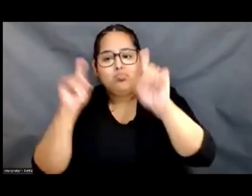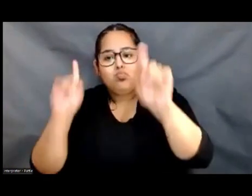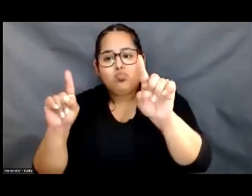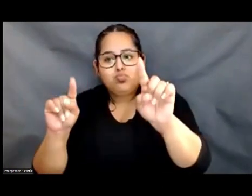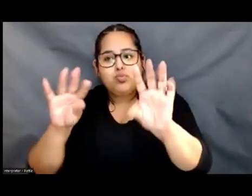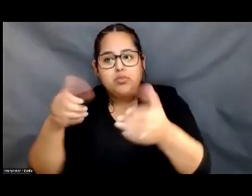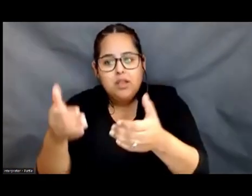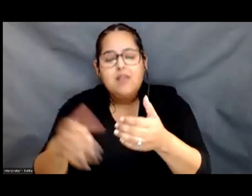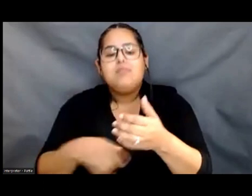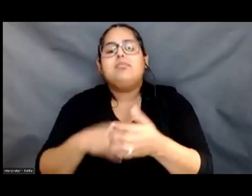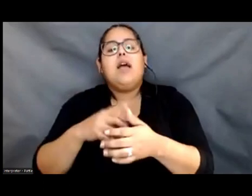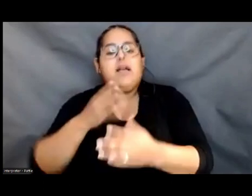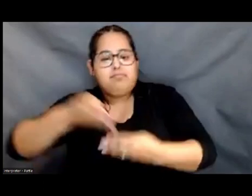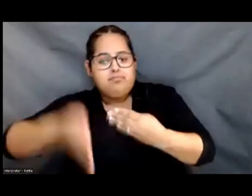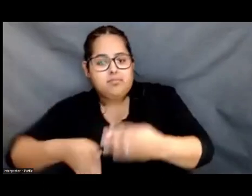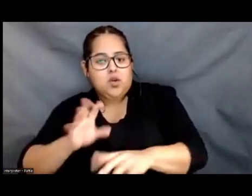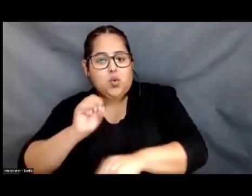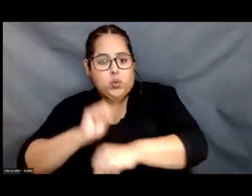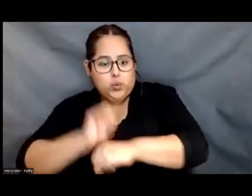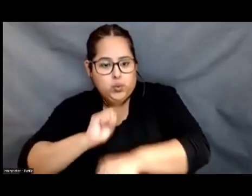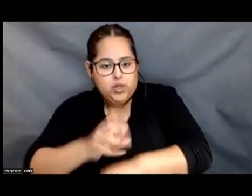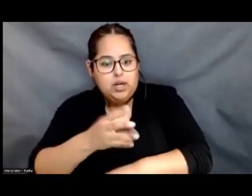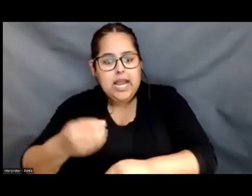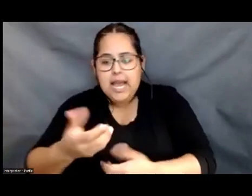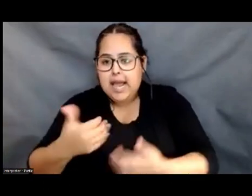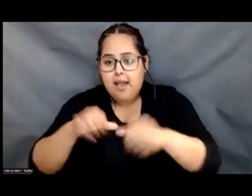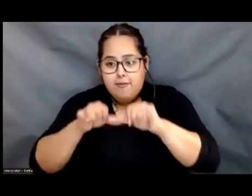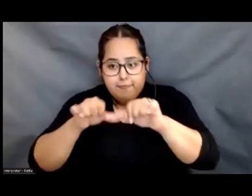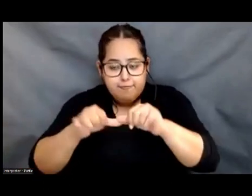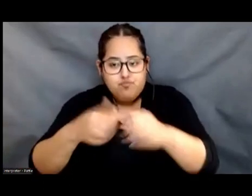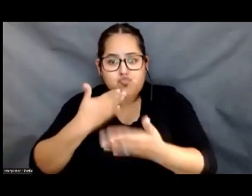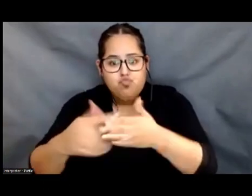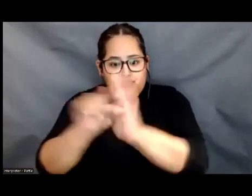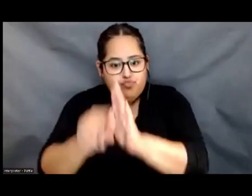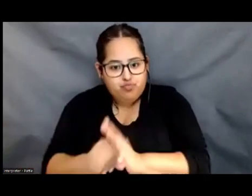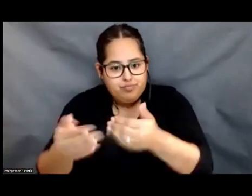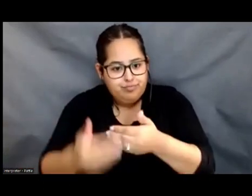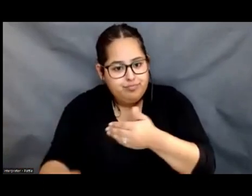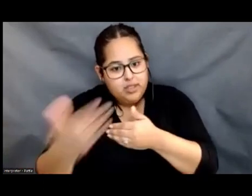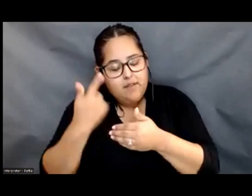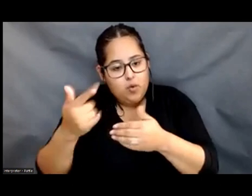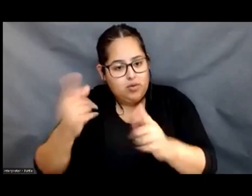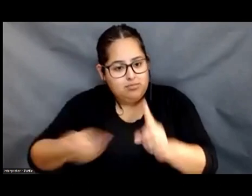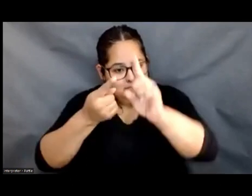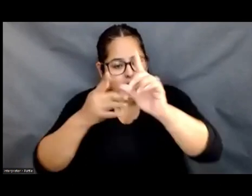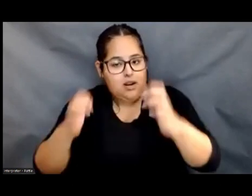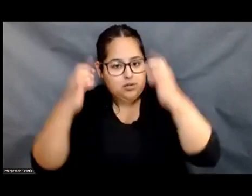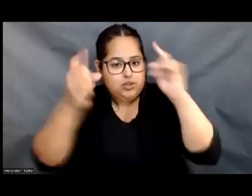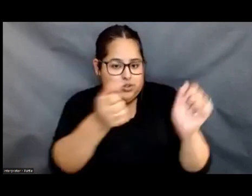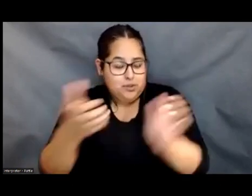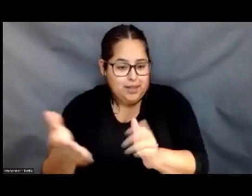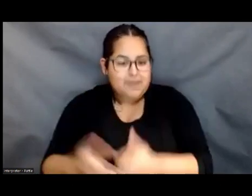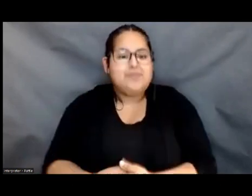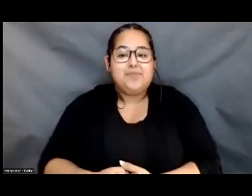regularly, complete assigned coursework, and maintain satisfactory progress towards achievement of their educational plan.